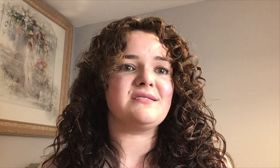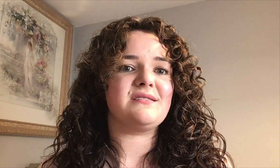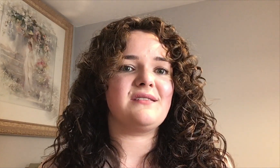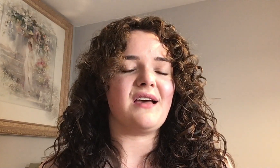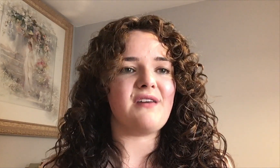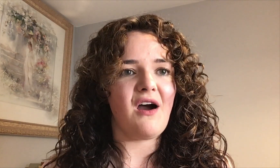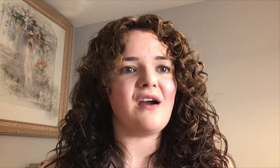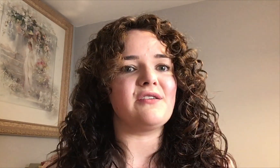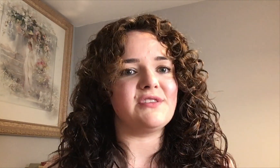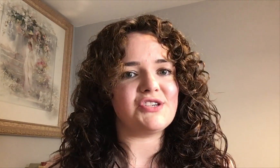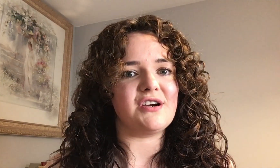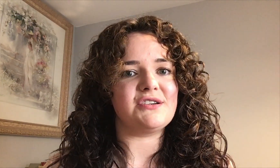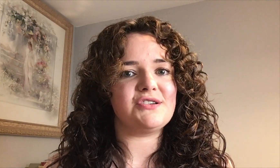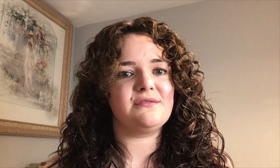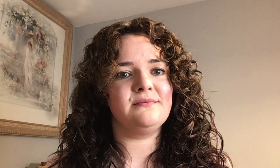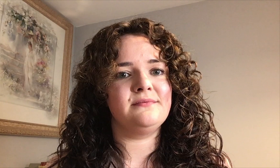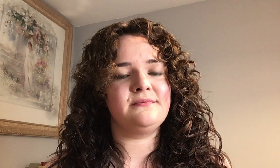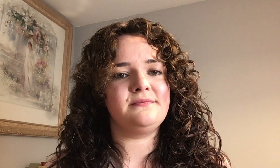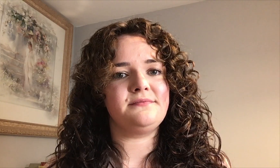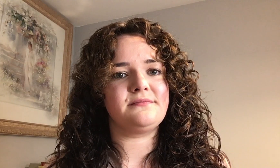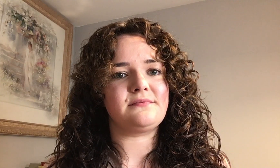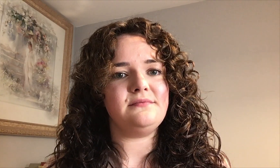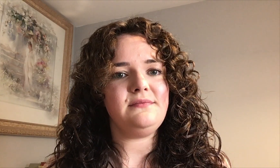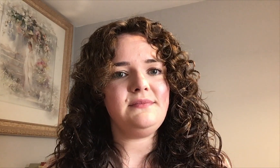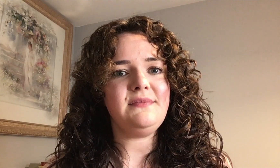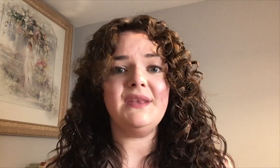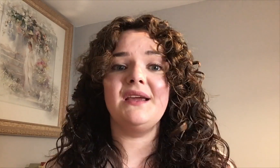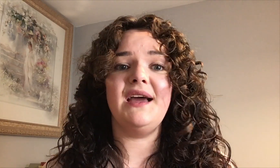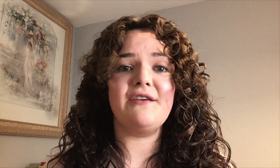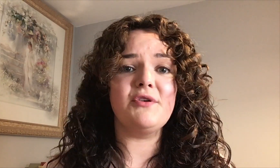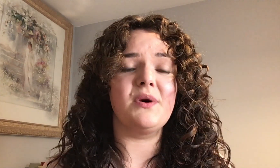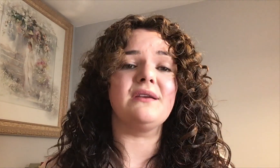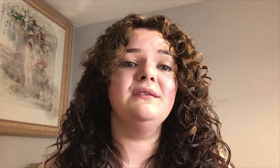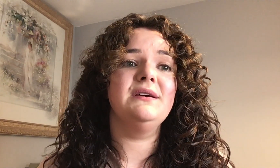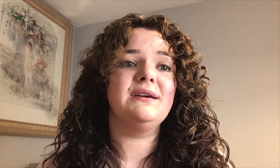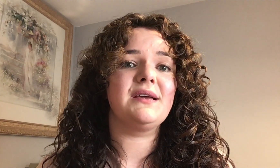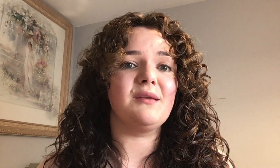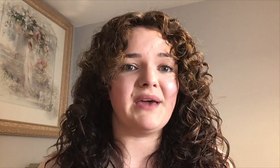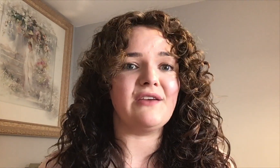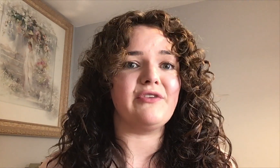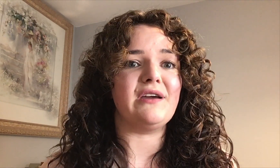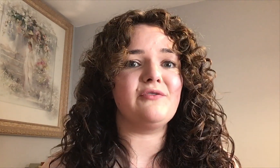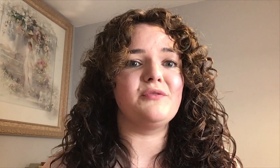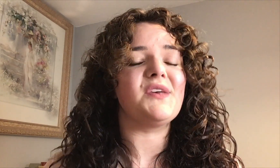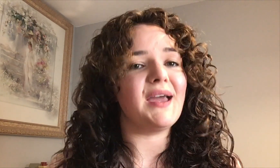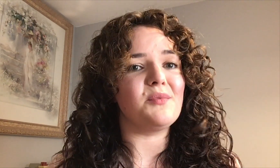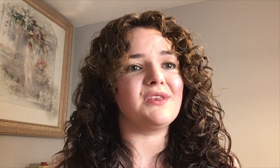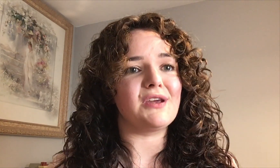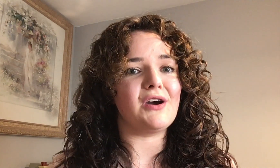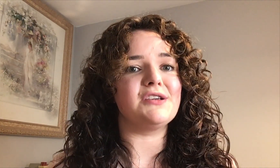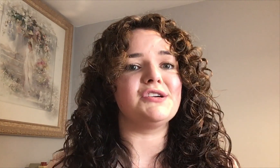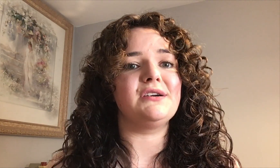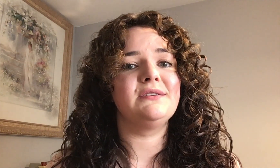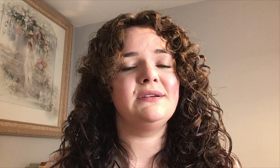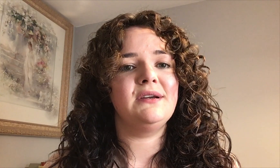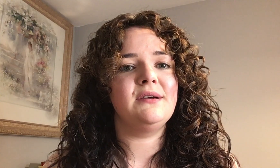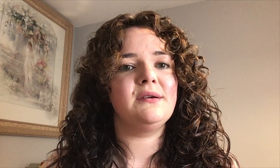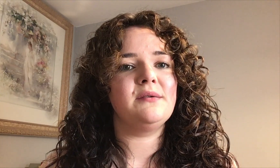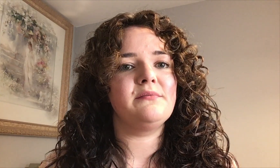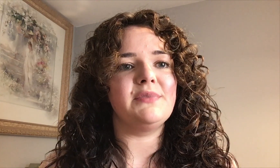starts at the heart of the church. Everyone can benefit from time with an